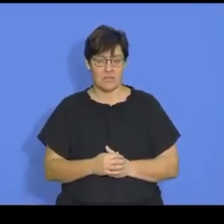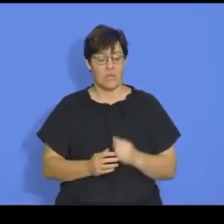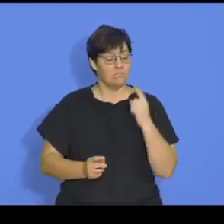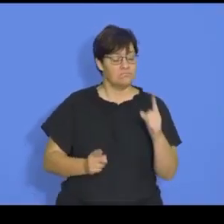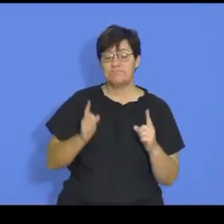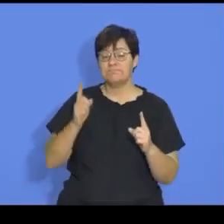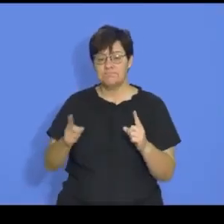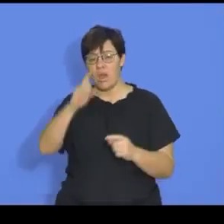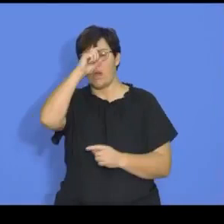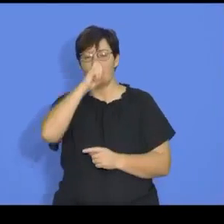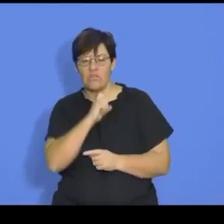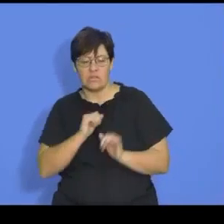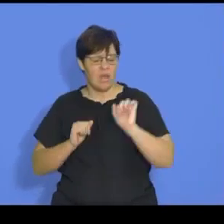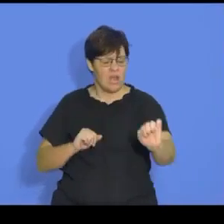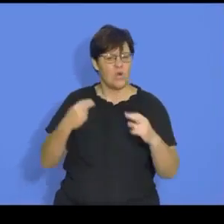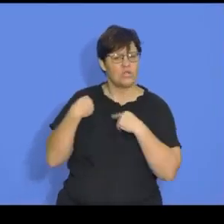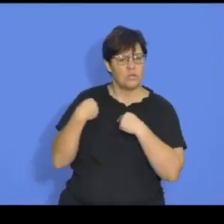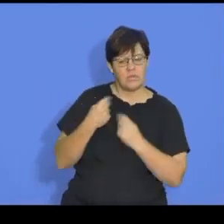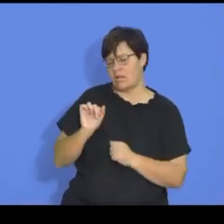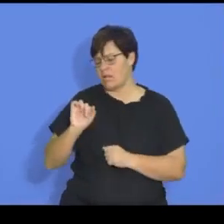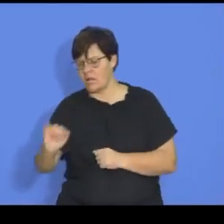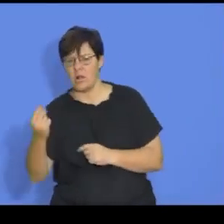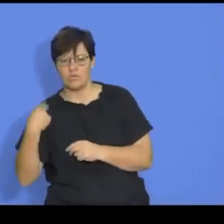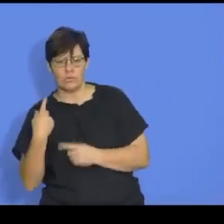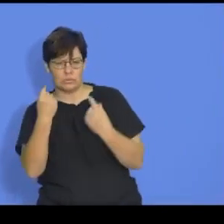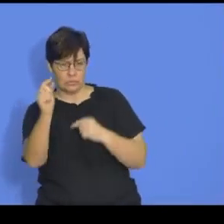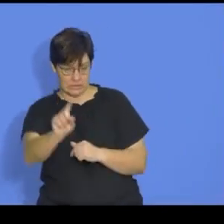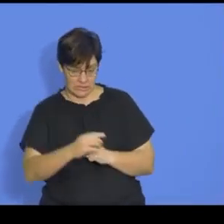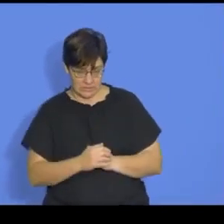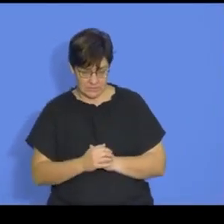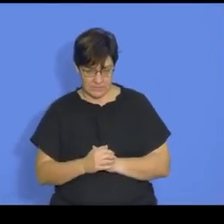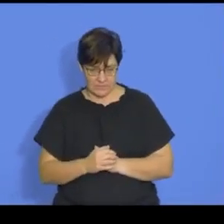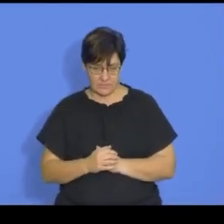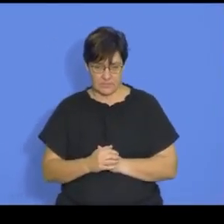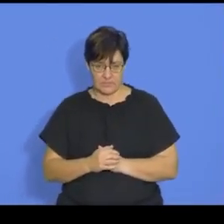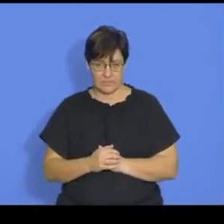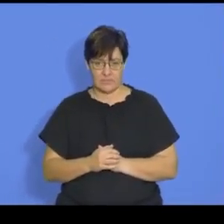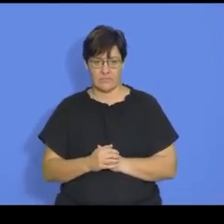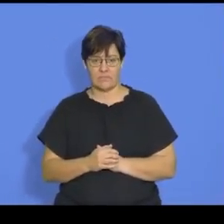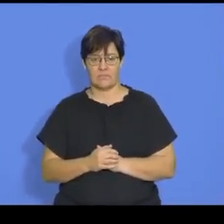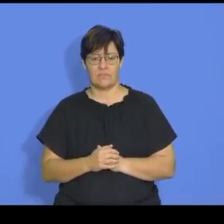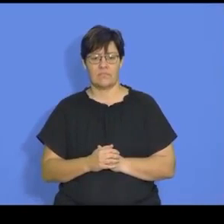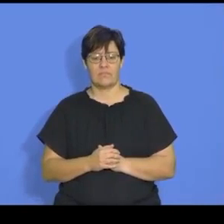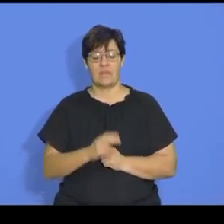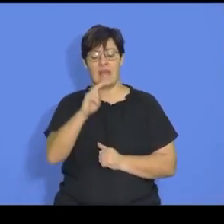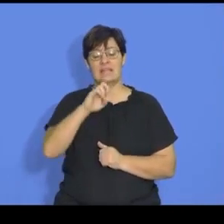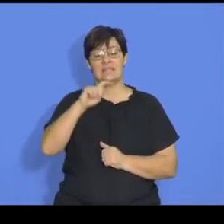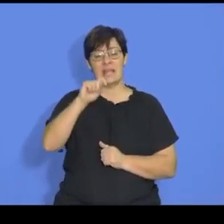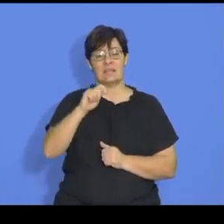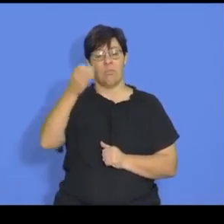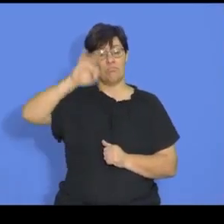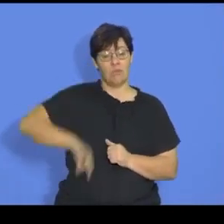each partner's portfolio or responsibilities are also discussed. Distribution of